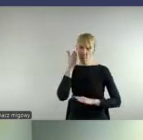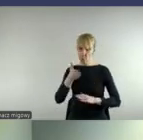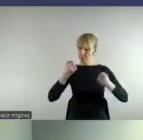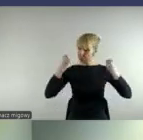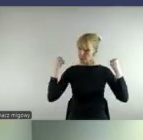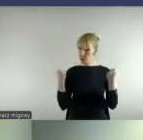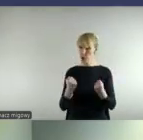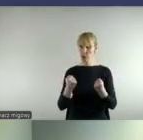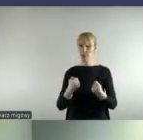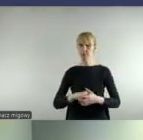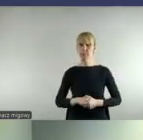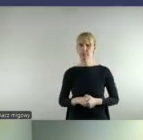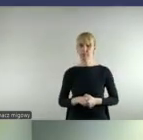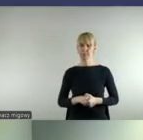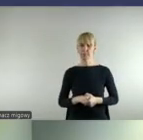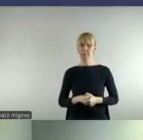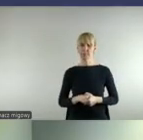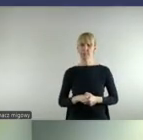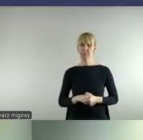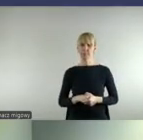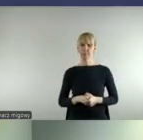an impact.